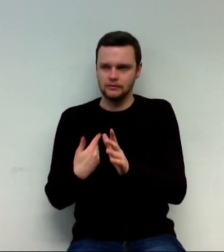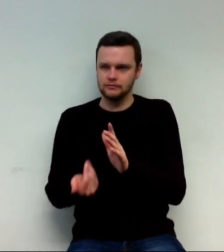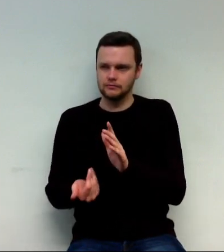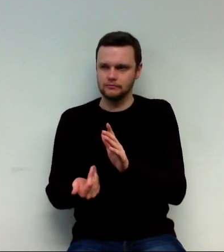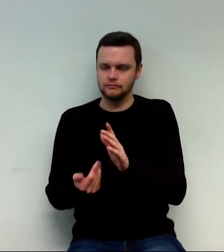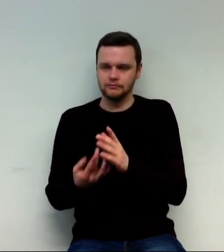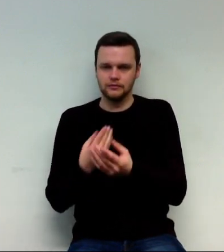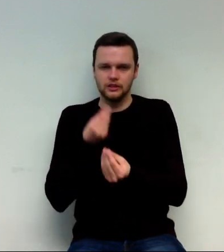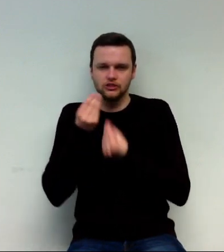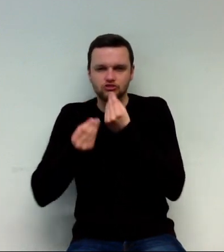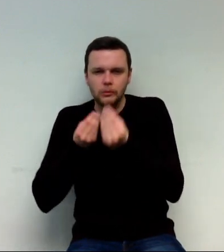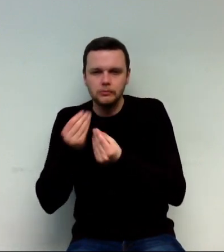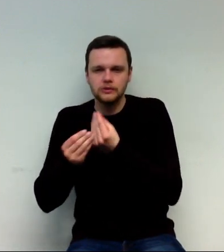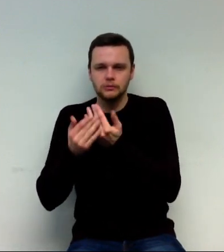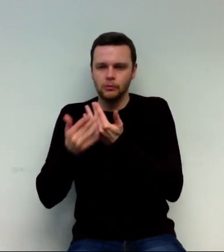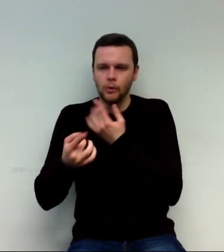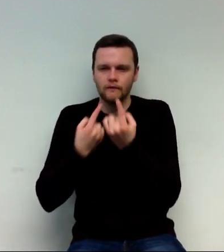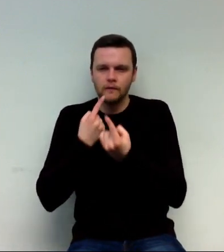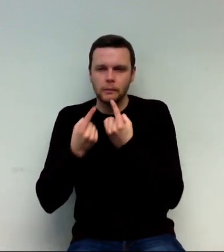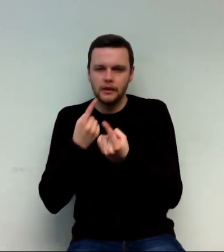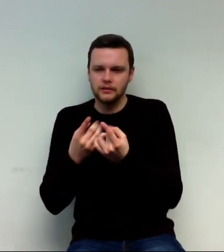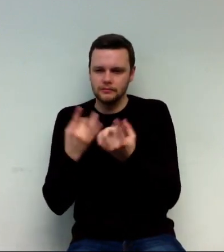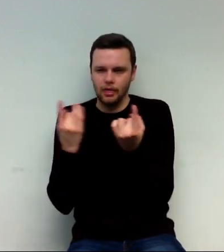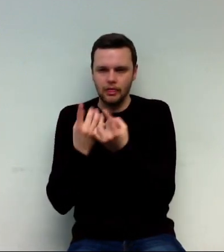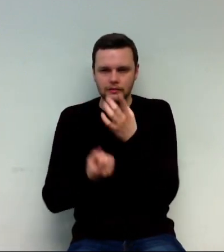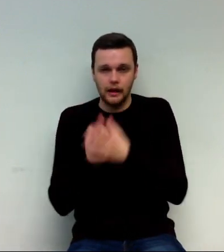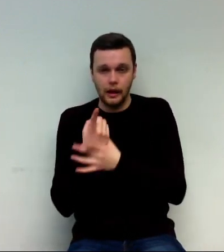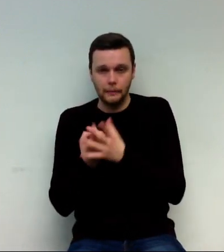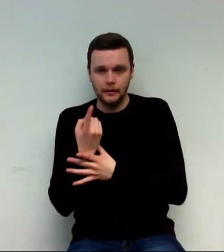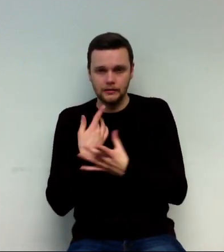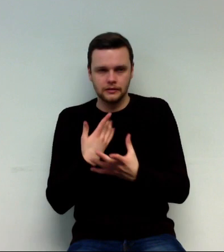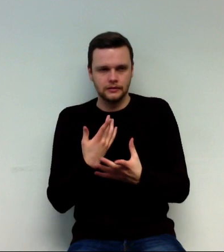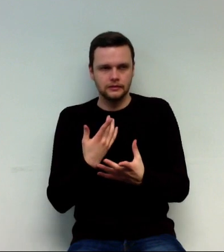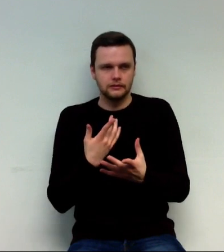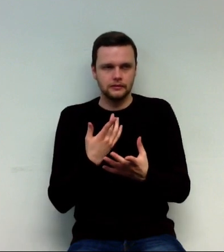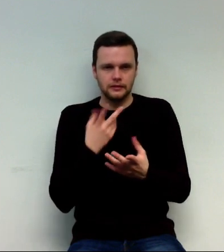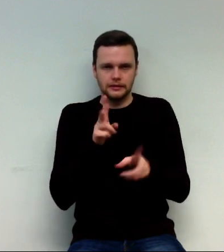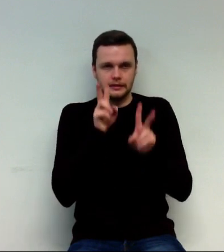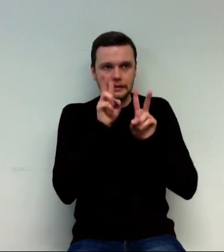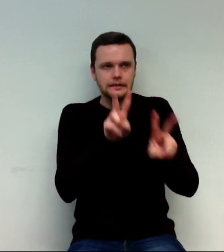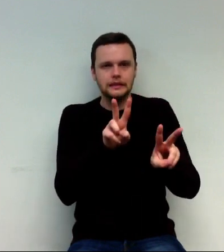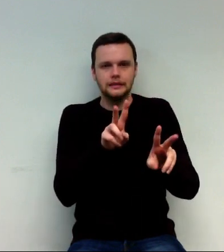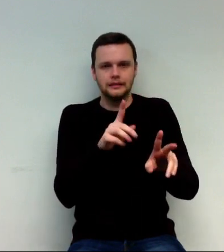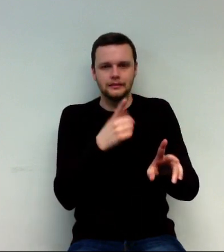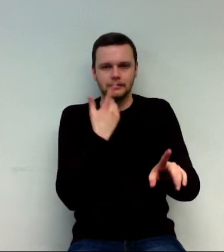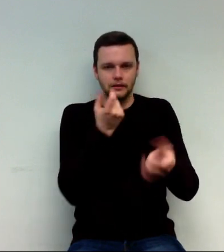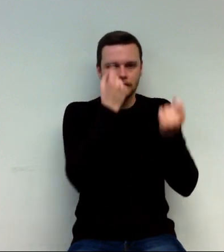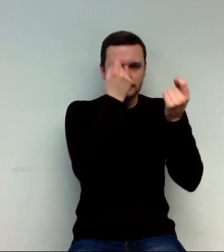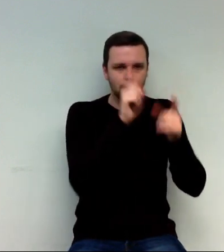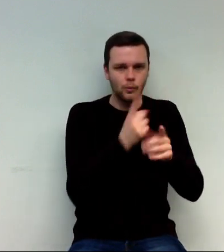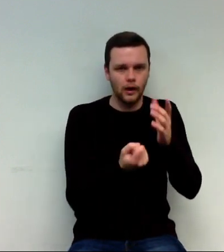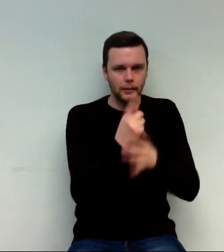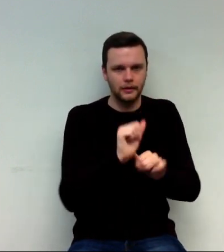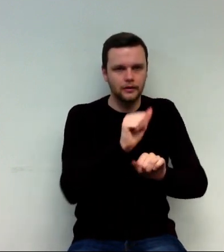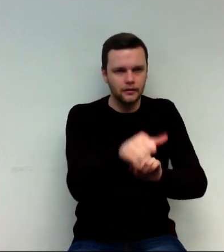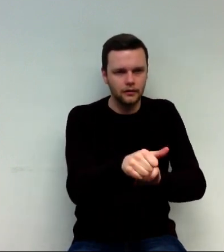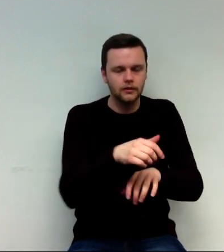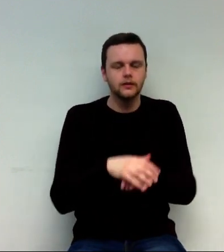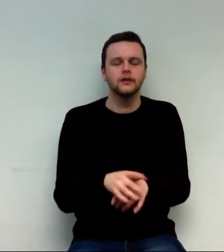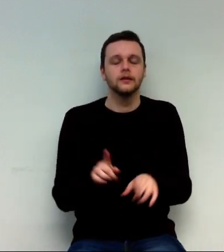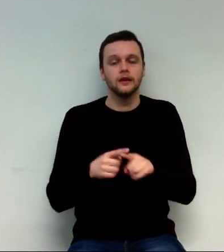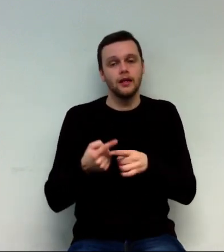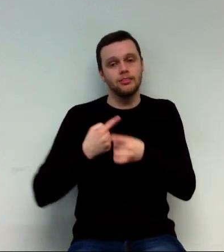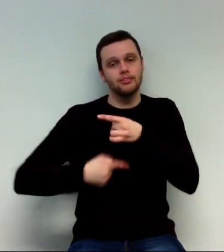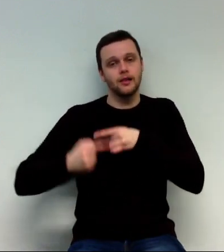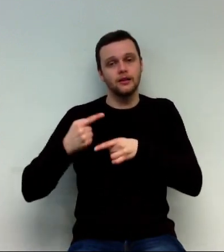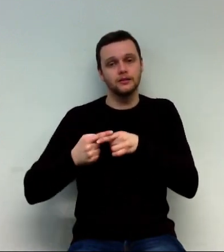narration really, or description of things that were happening that you needed to be able to see to understand what was going to happen next. And then there was a show last year where